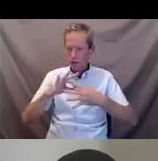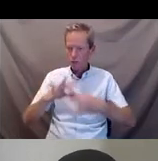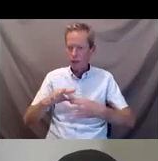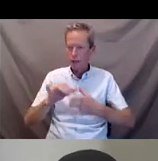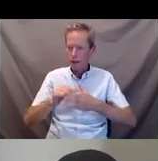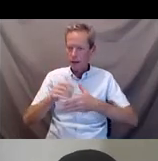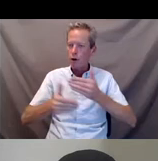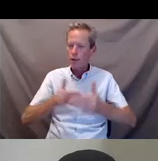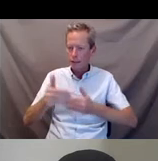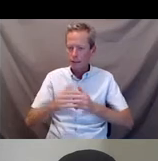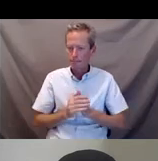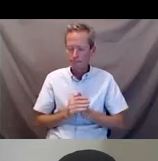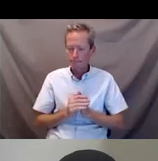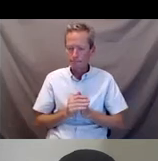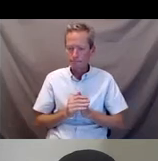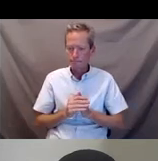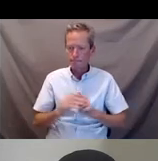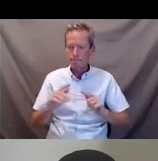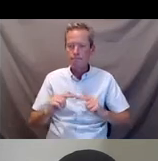process.